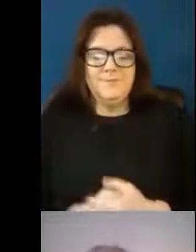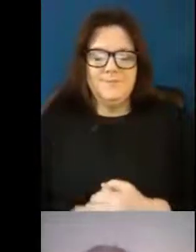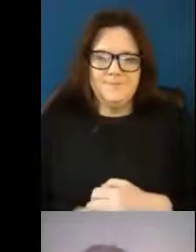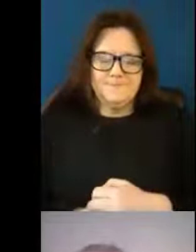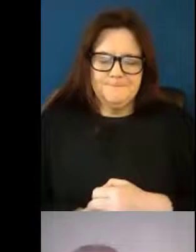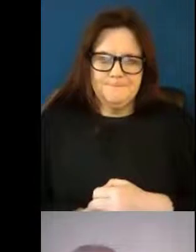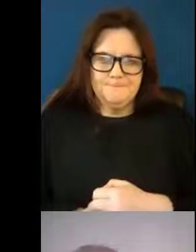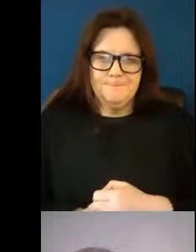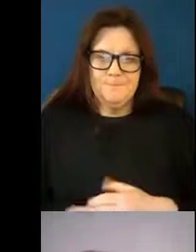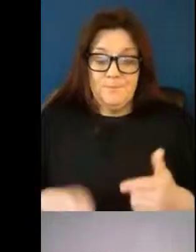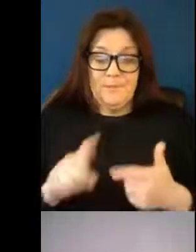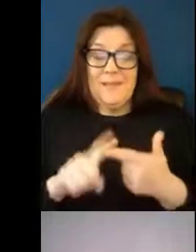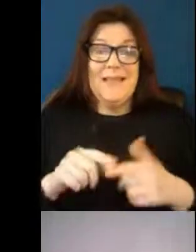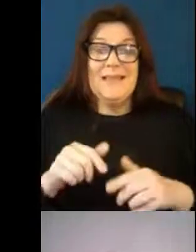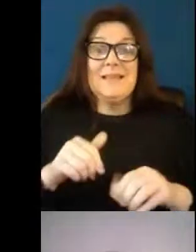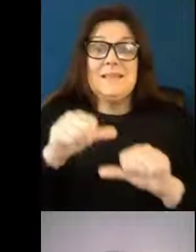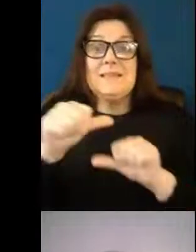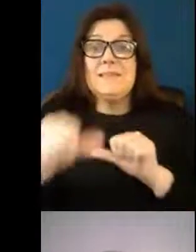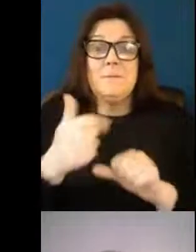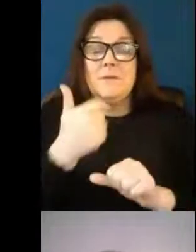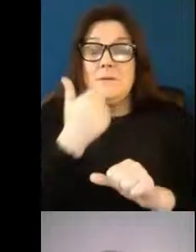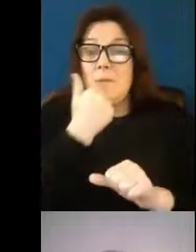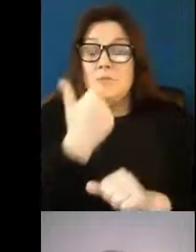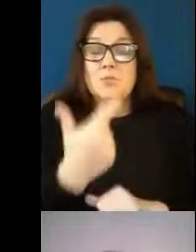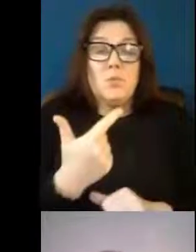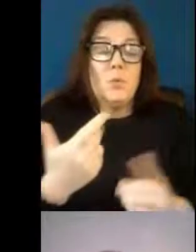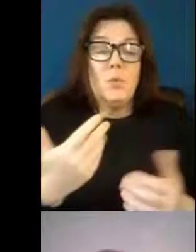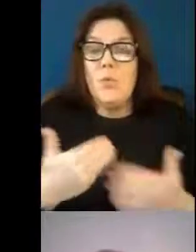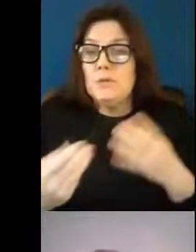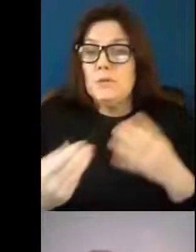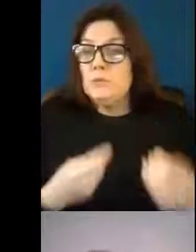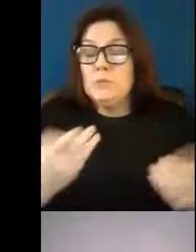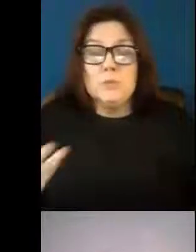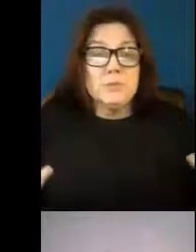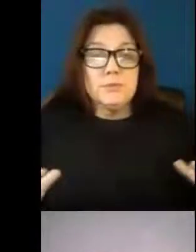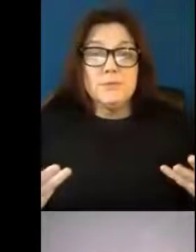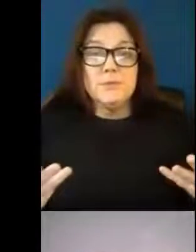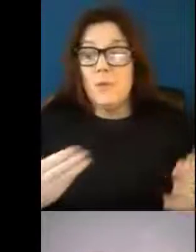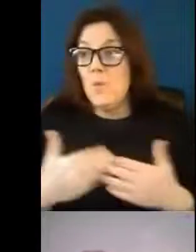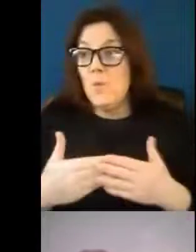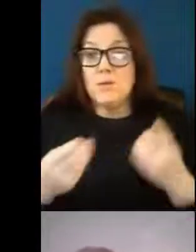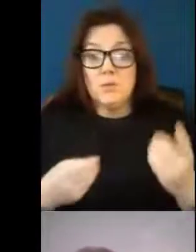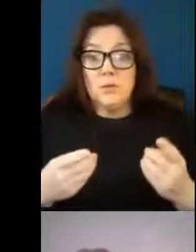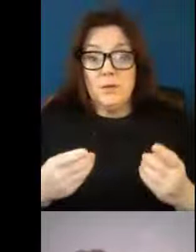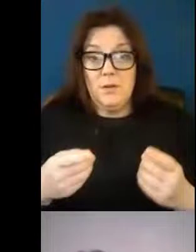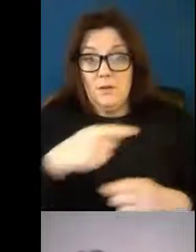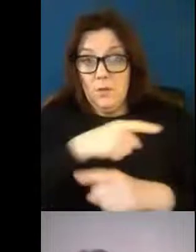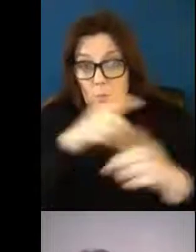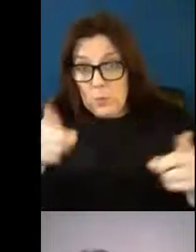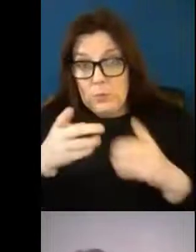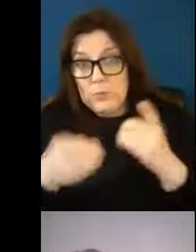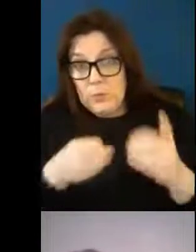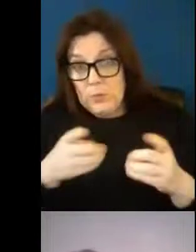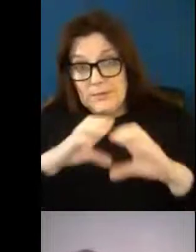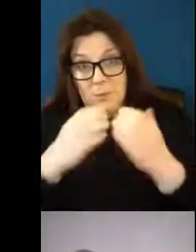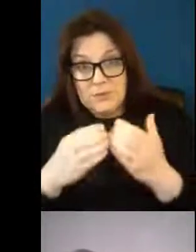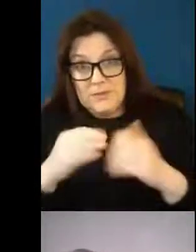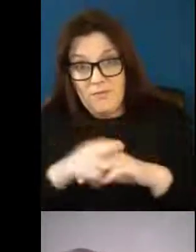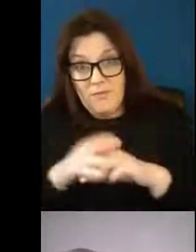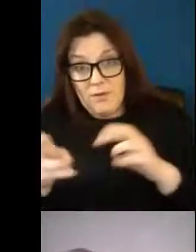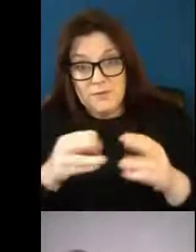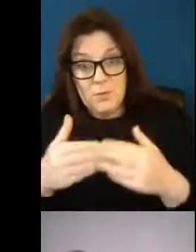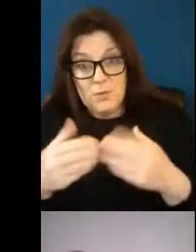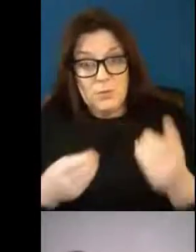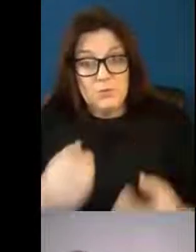So step 2, what is it that we're going to do? What is it that you are going to do as a community of practice?